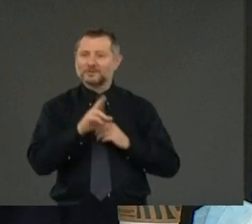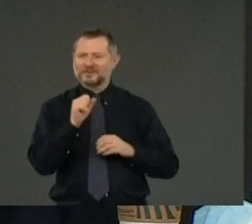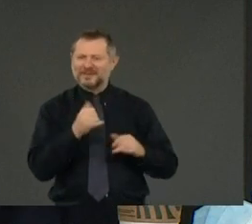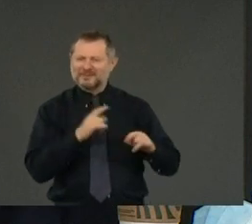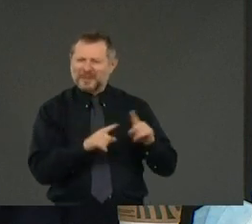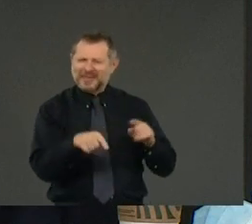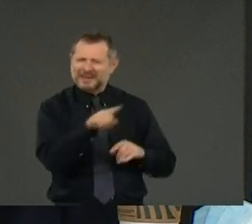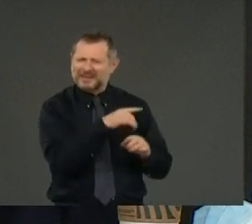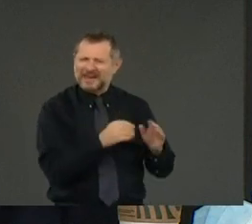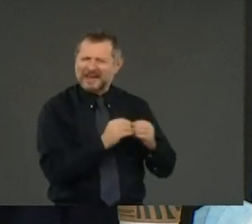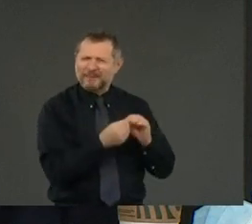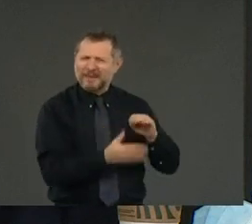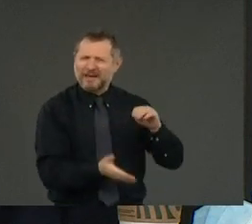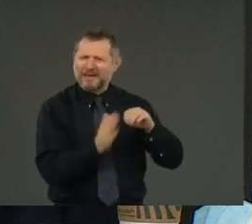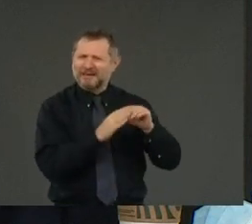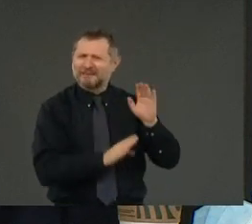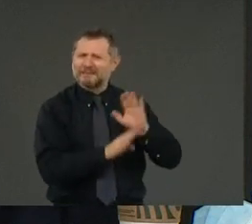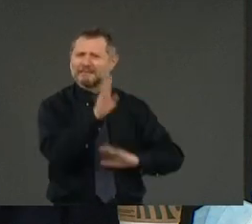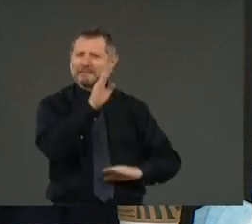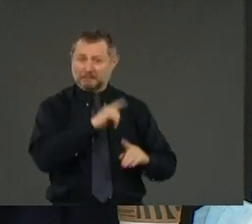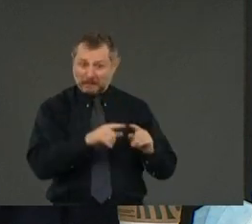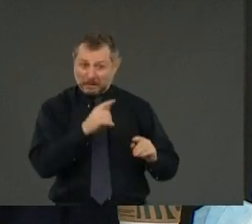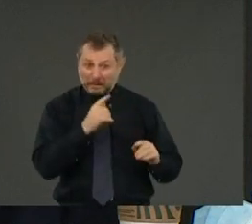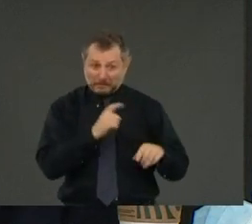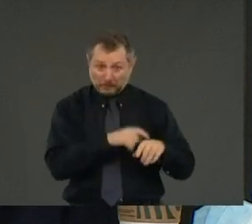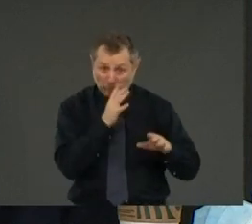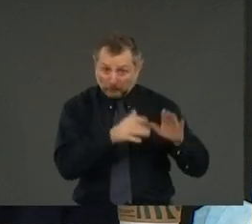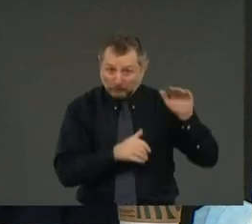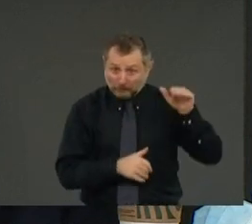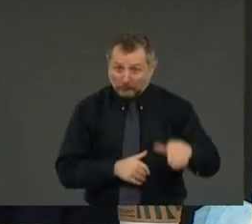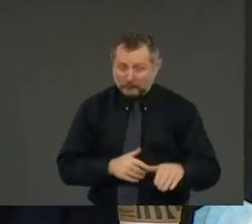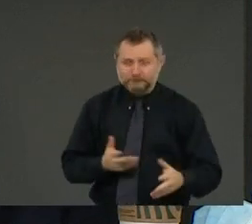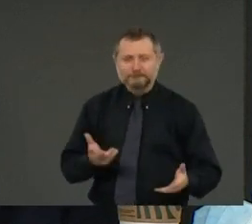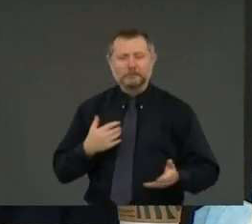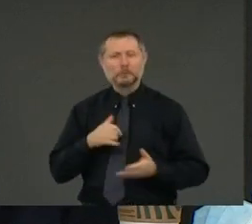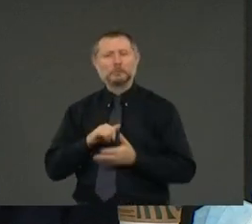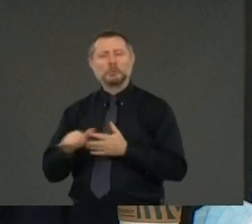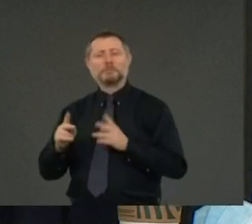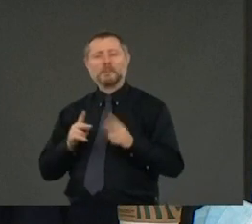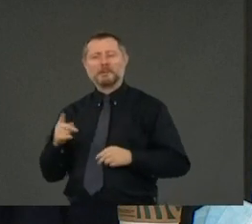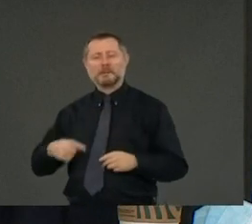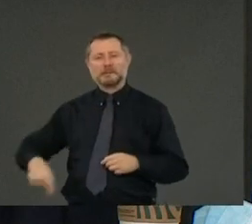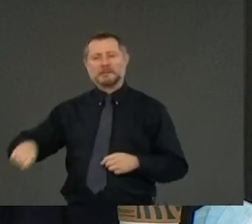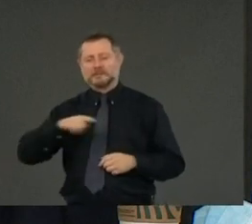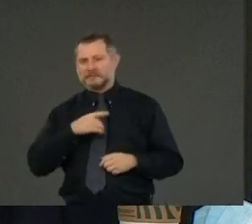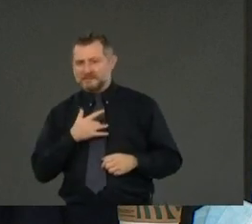time? I think it's because of all the efforts that we've made that has driven these numbers down.